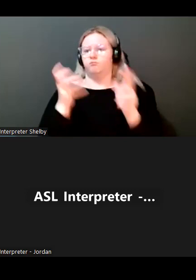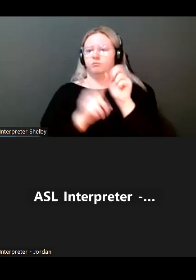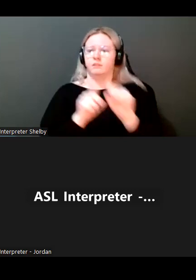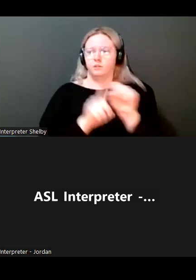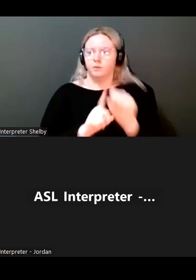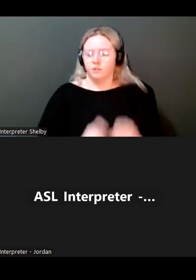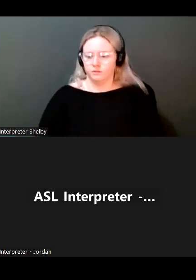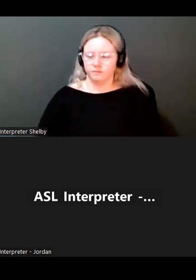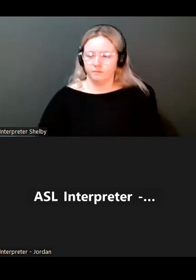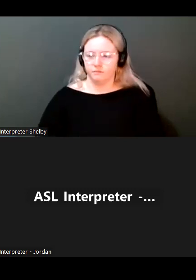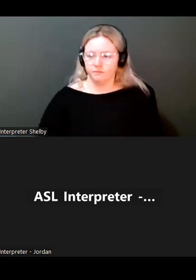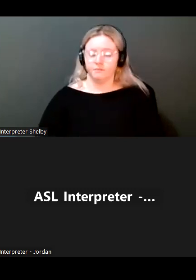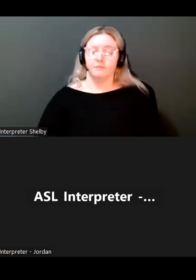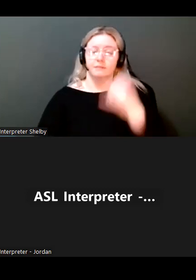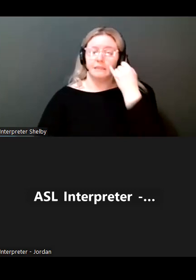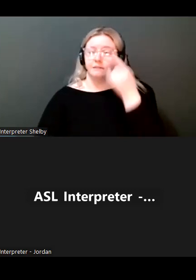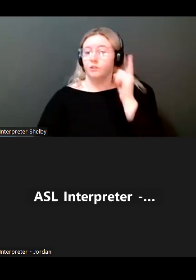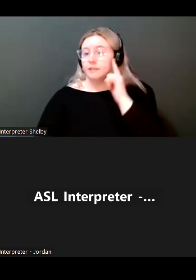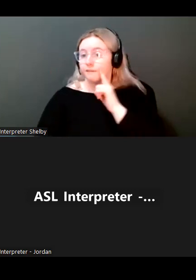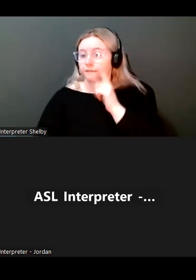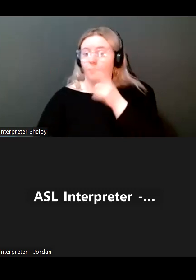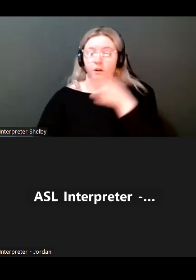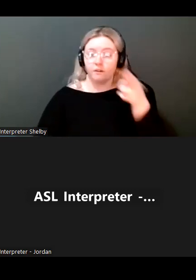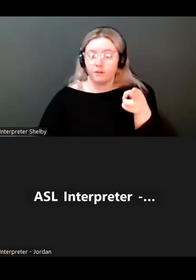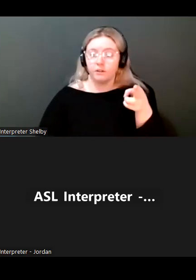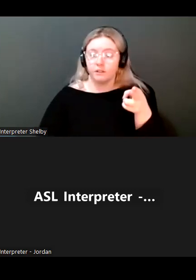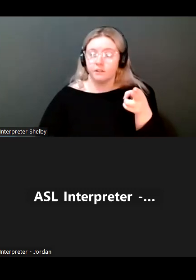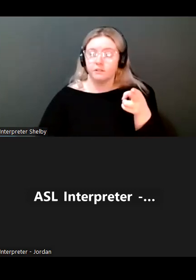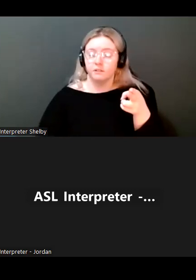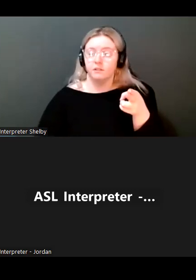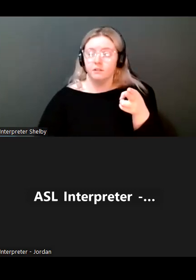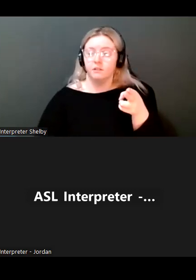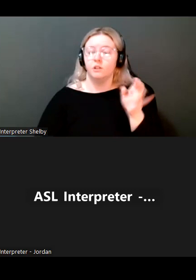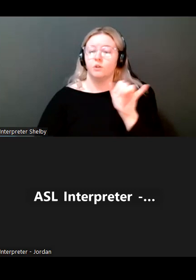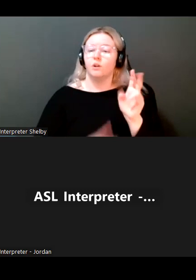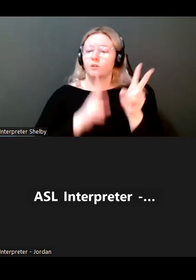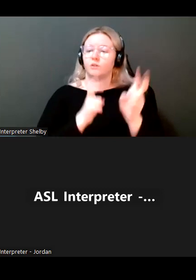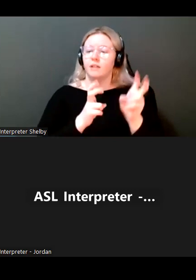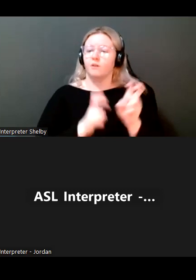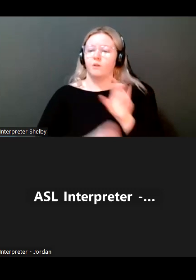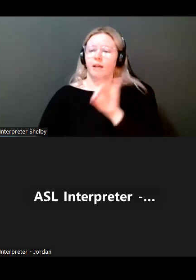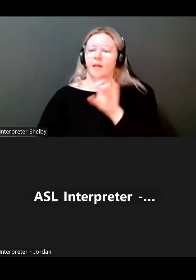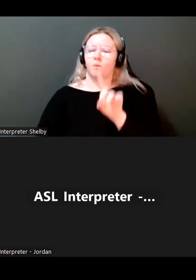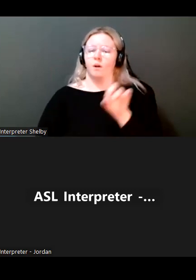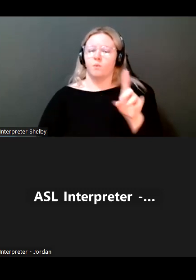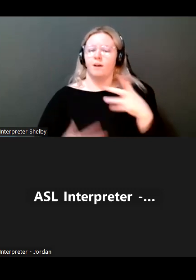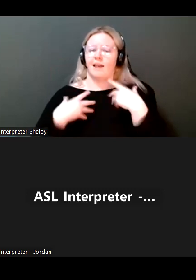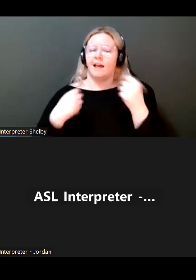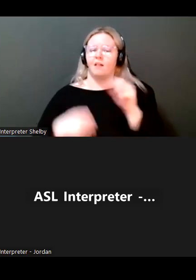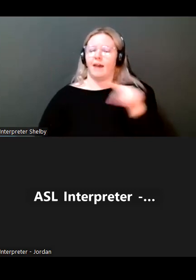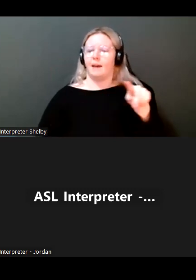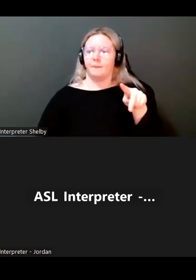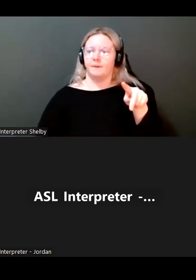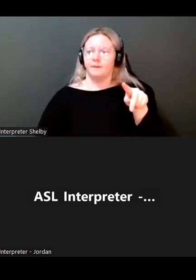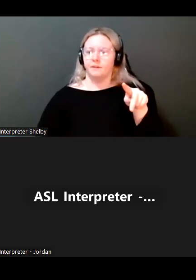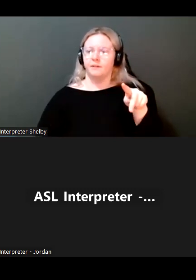For those people who are deaf or hard of hearing, you can also download the 811 Healthline app, and